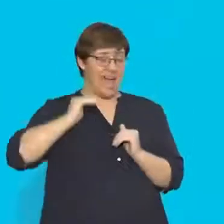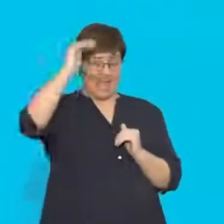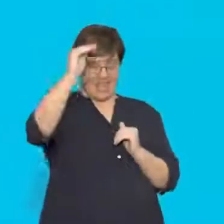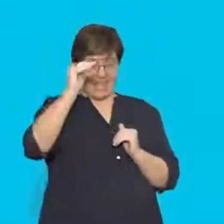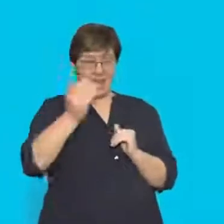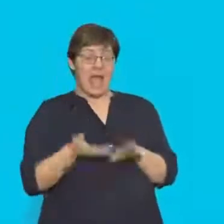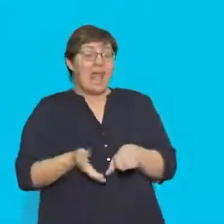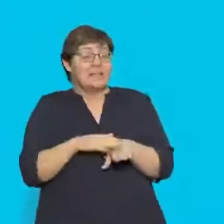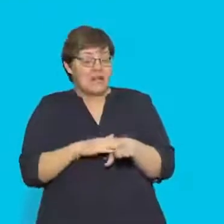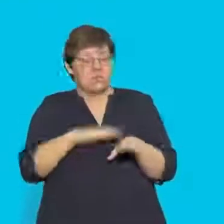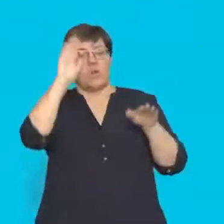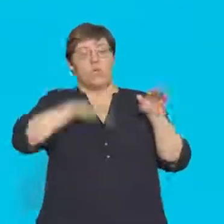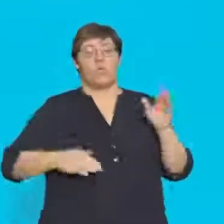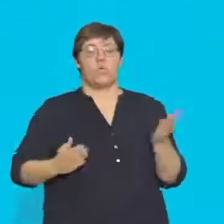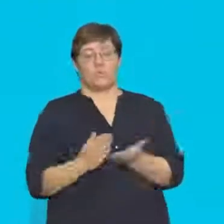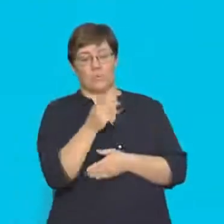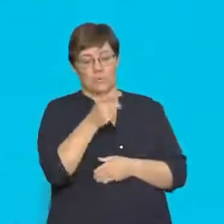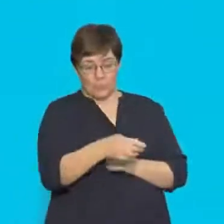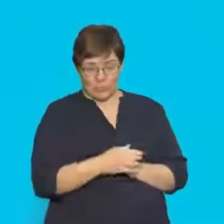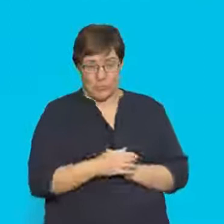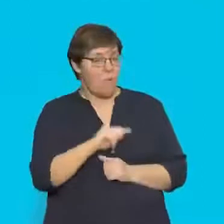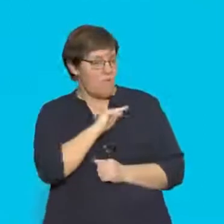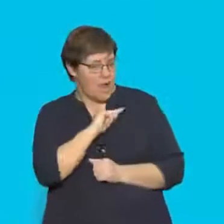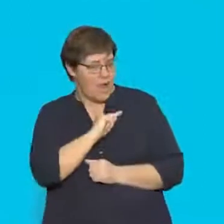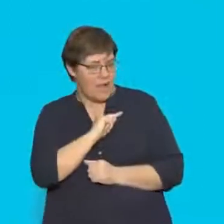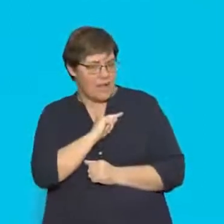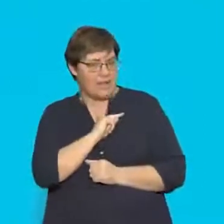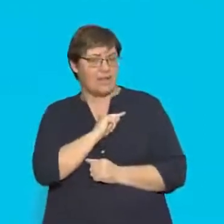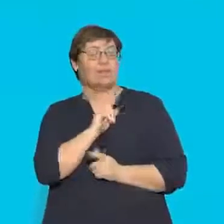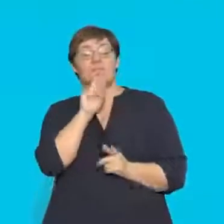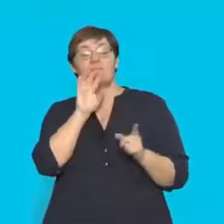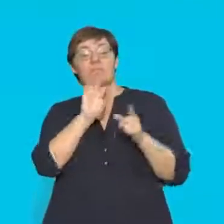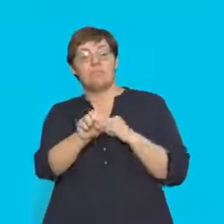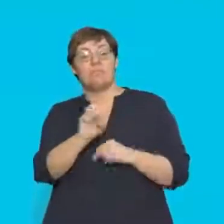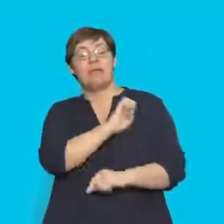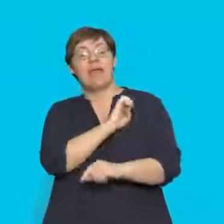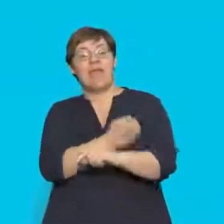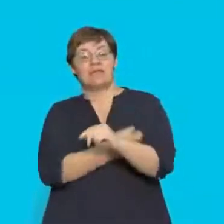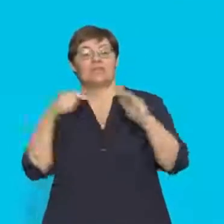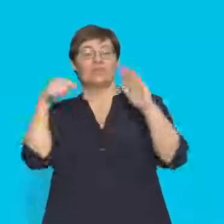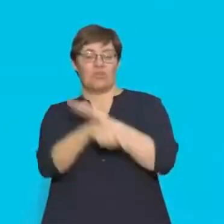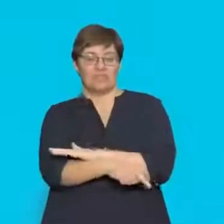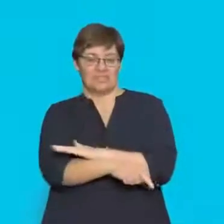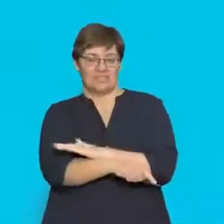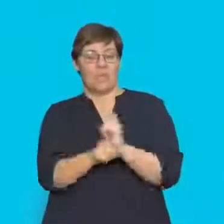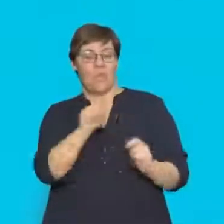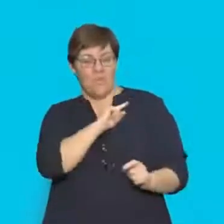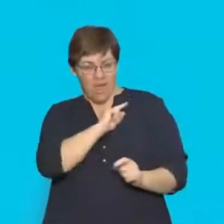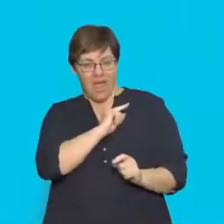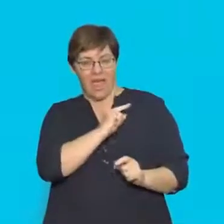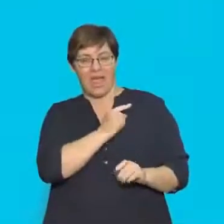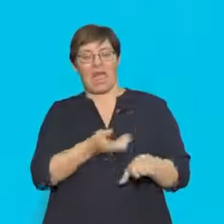bringing a low current. The reason for that is we recognize that energy is lost when the current is